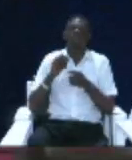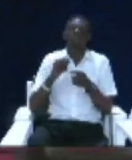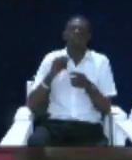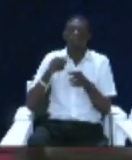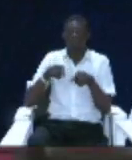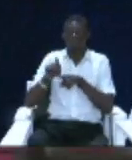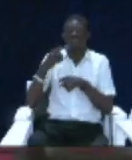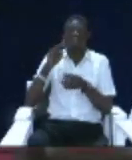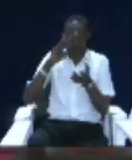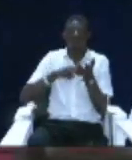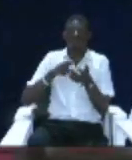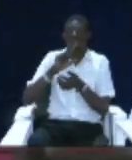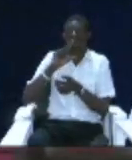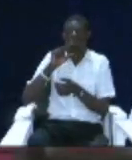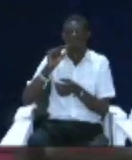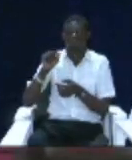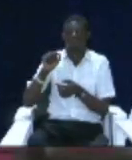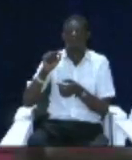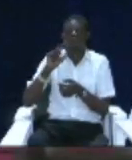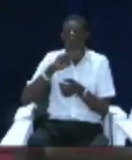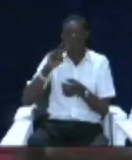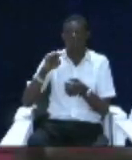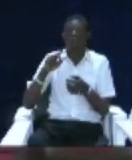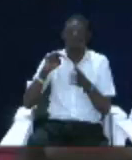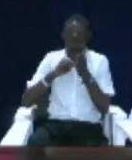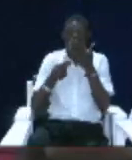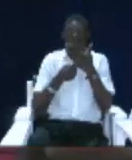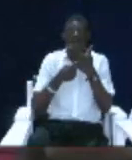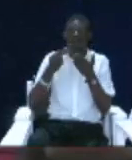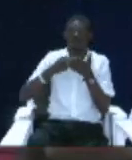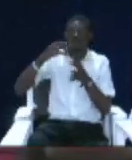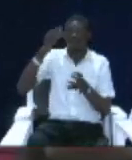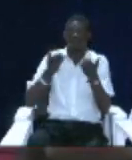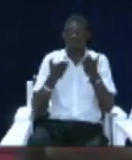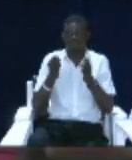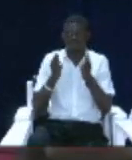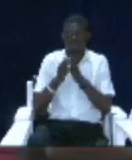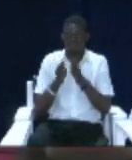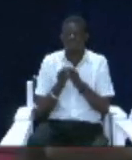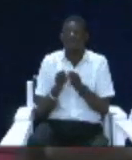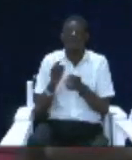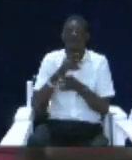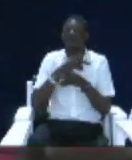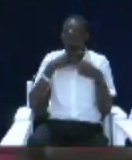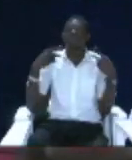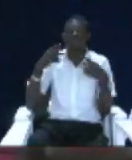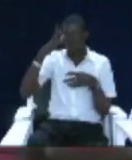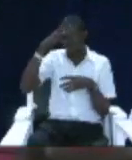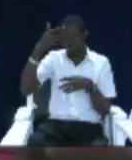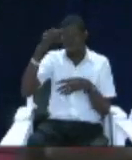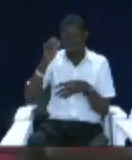the 2022 November Holy Ghost service, our Father and the Lord, Pastor E. Adeboye, Daddy